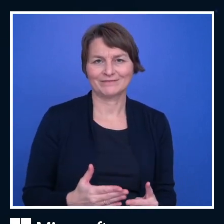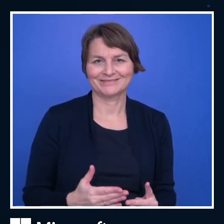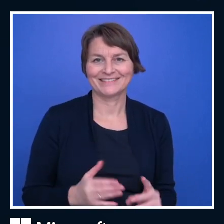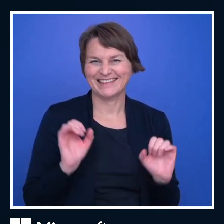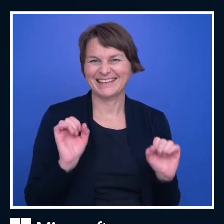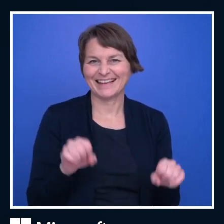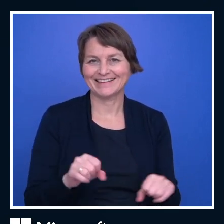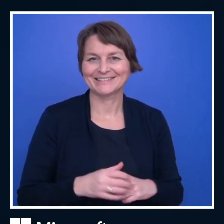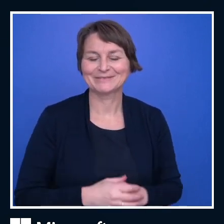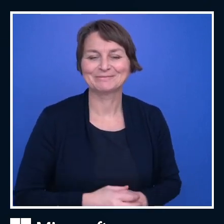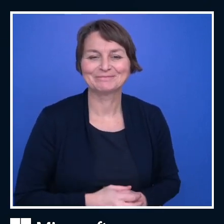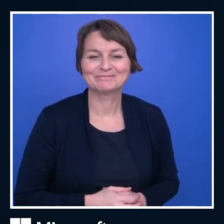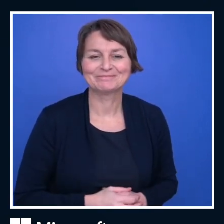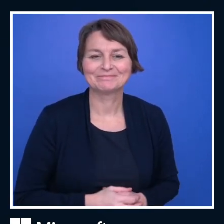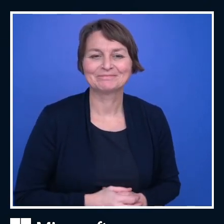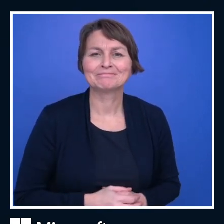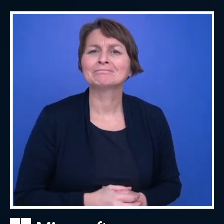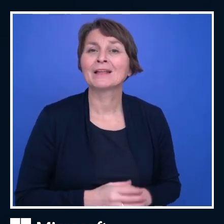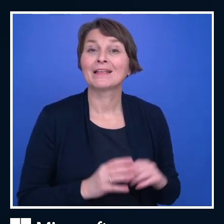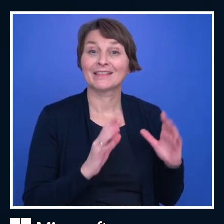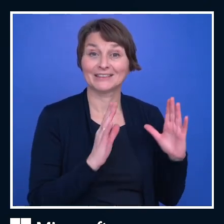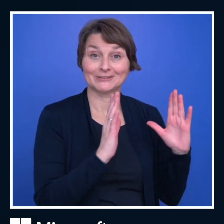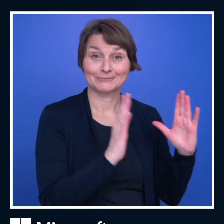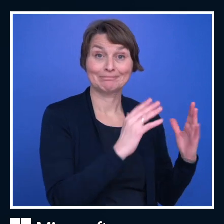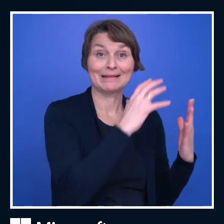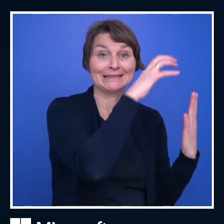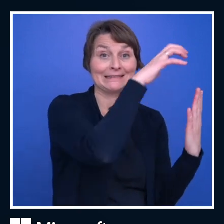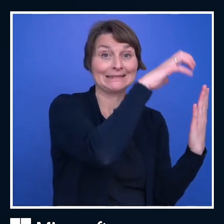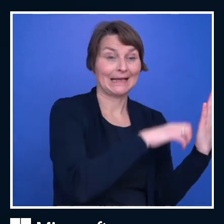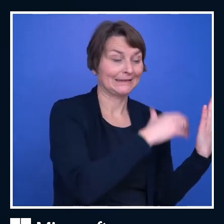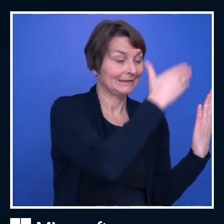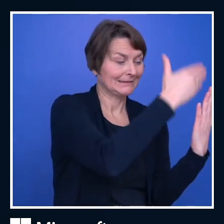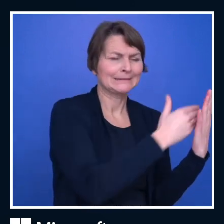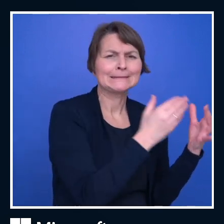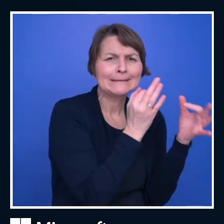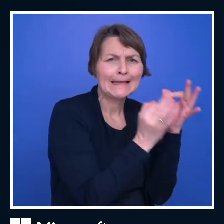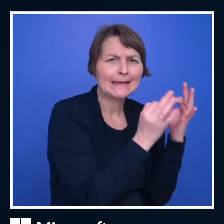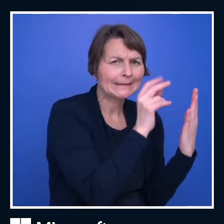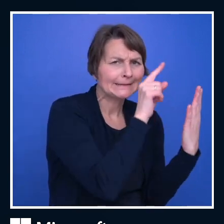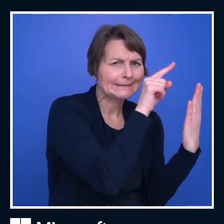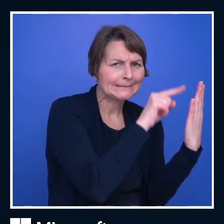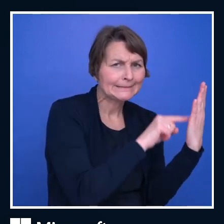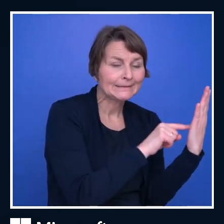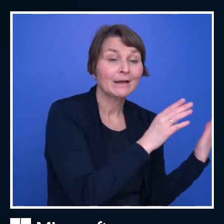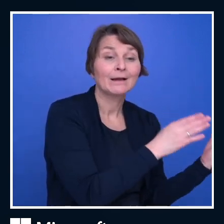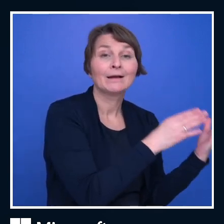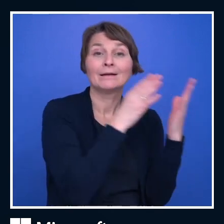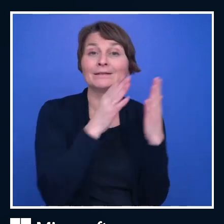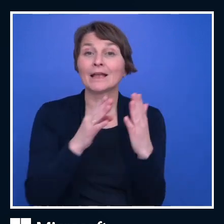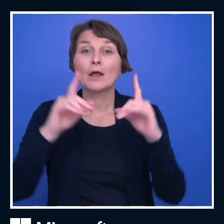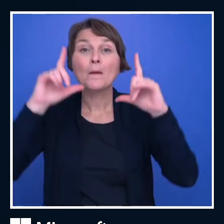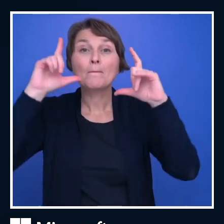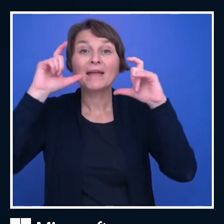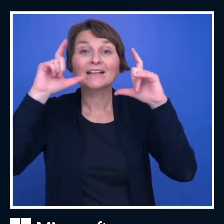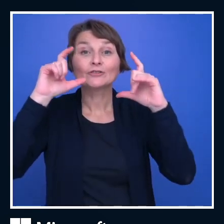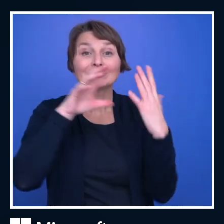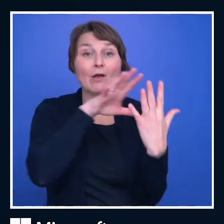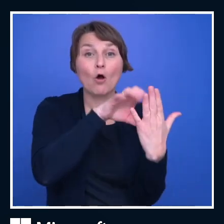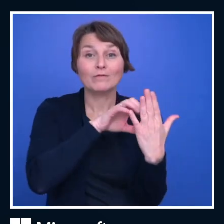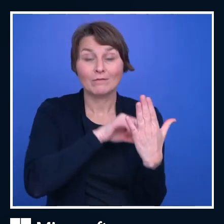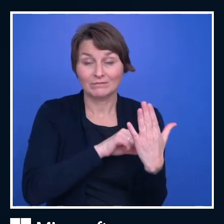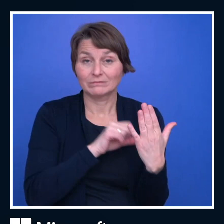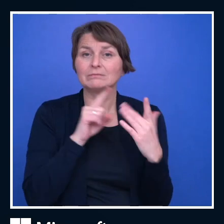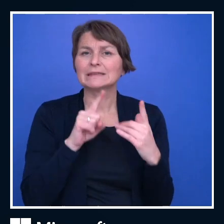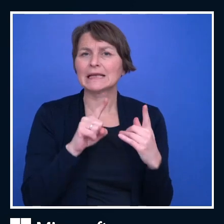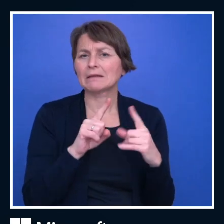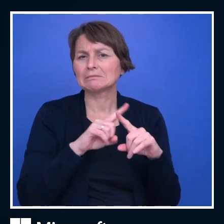next steps is what do we want to analyze on the pictures within our documents. And even there, okay, we have generating tags